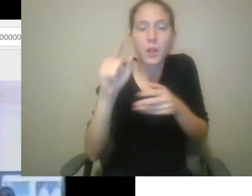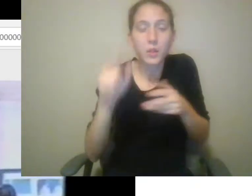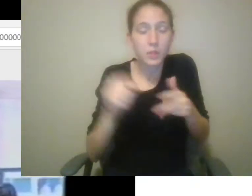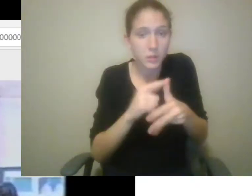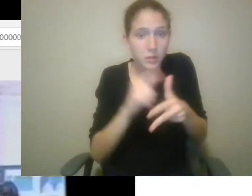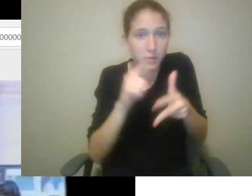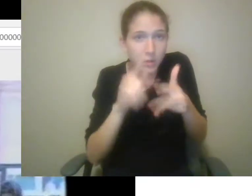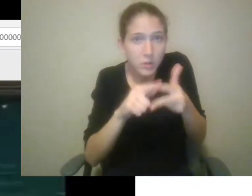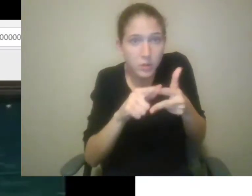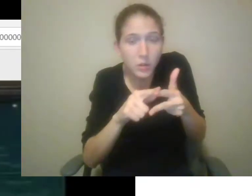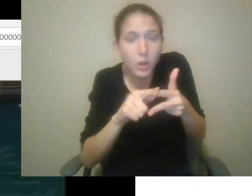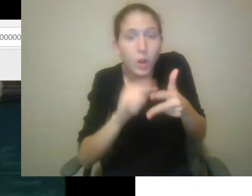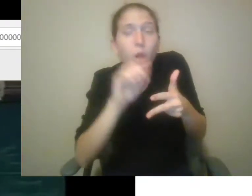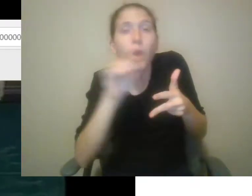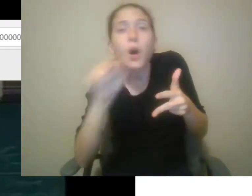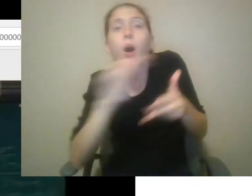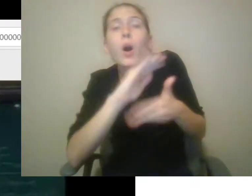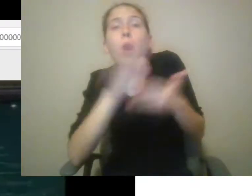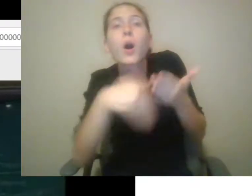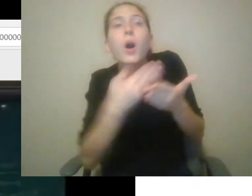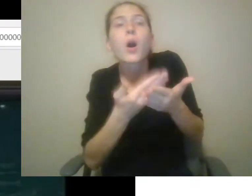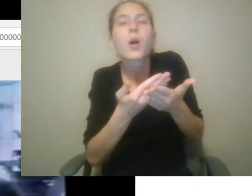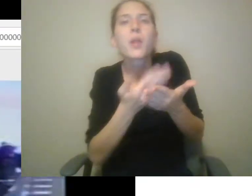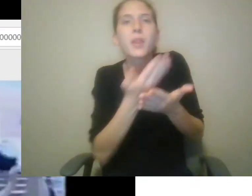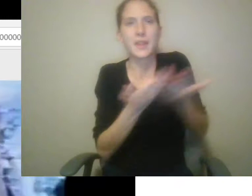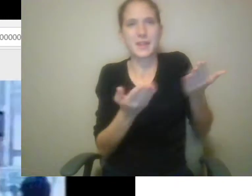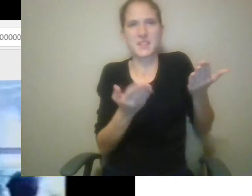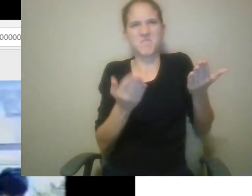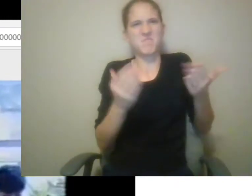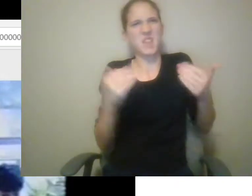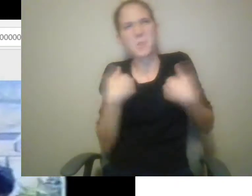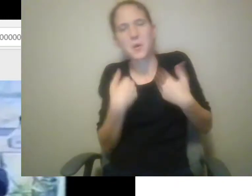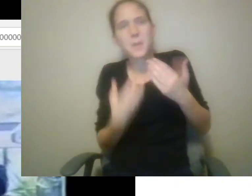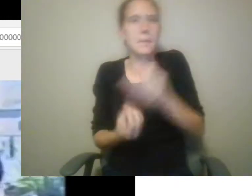All living things are made up of cells. That's two. Whoever we heard from Jared.